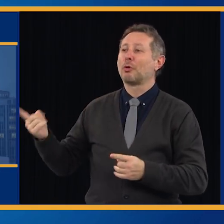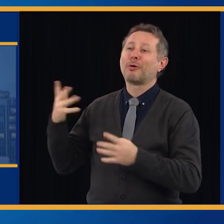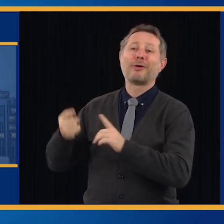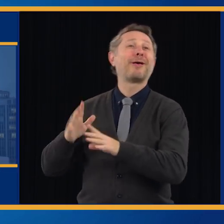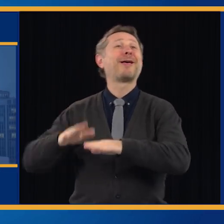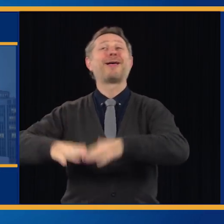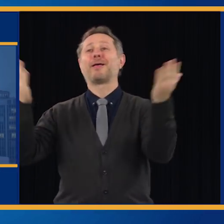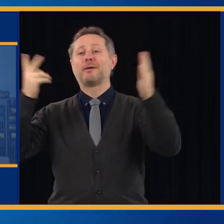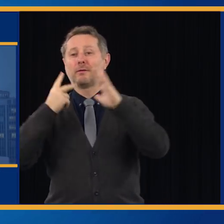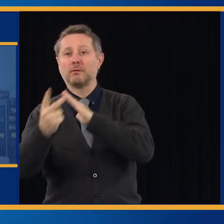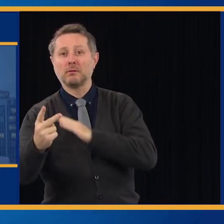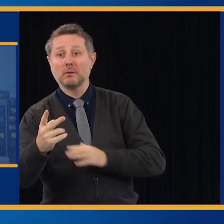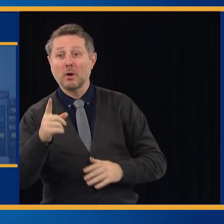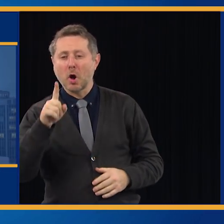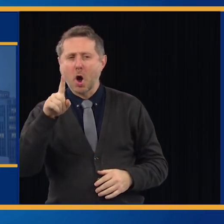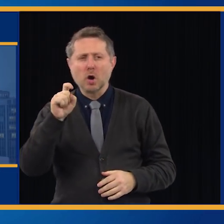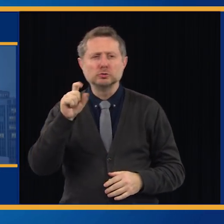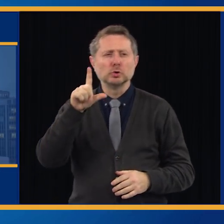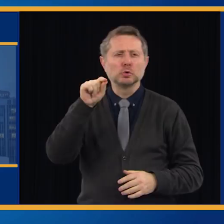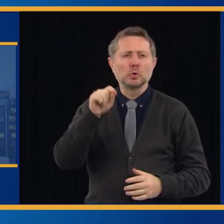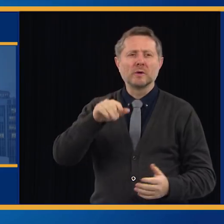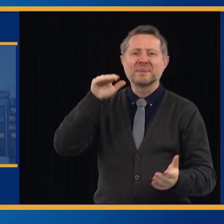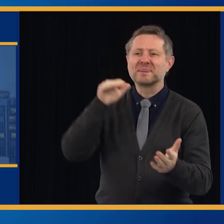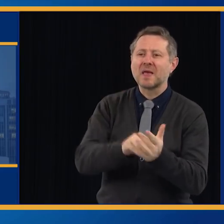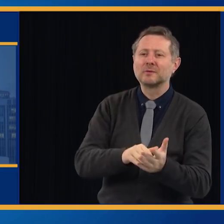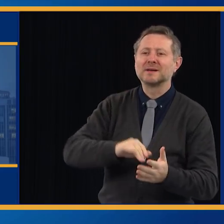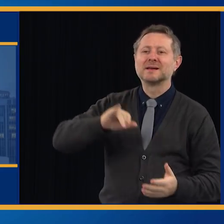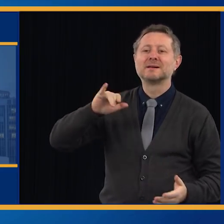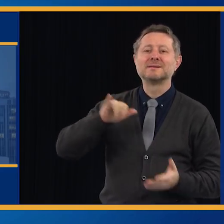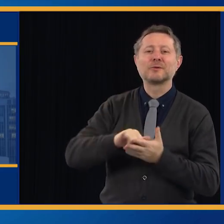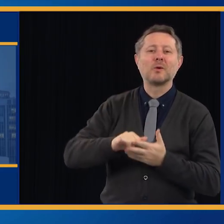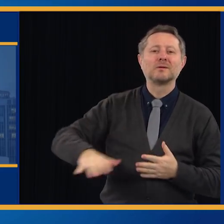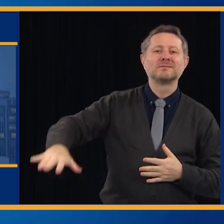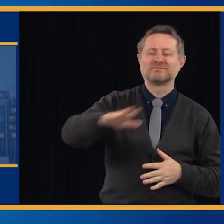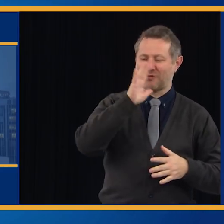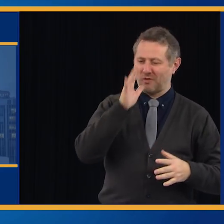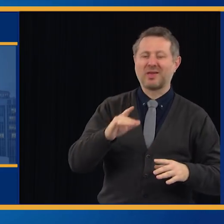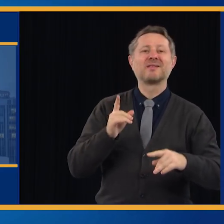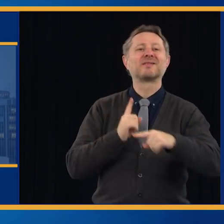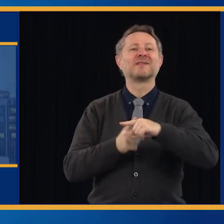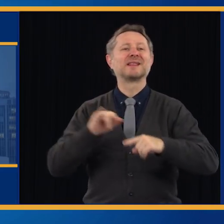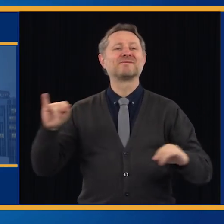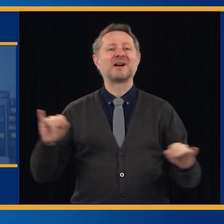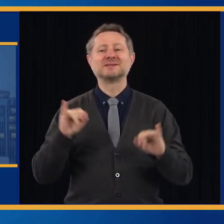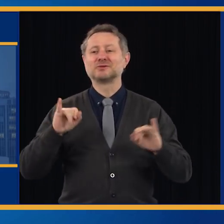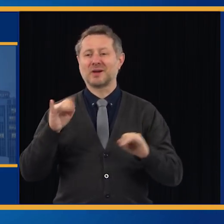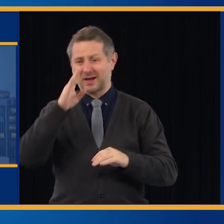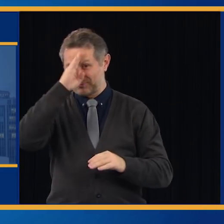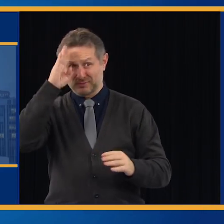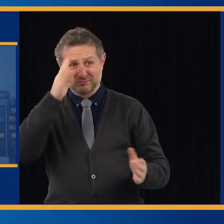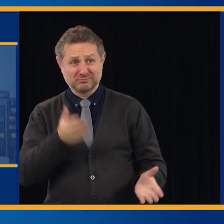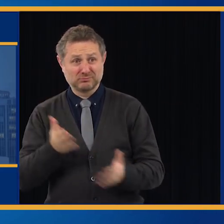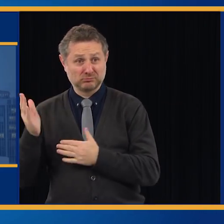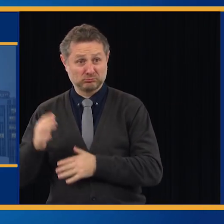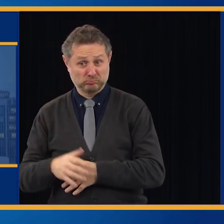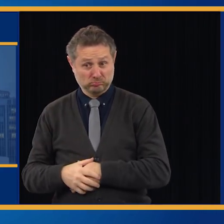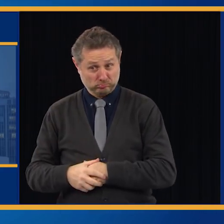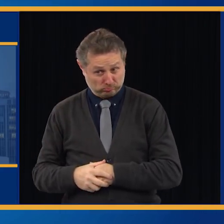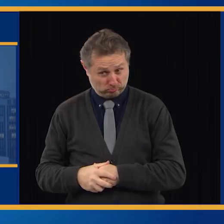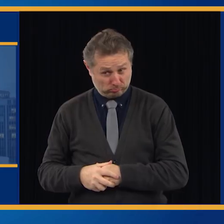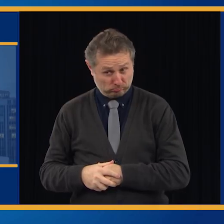120,000 New Yorkers would be infected and hospitalized. Only 20,000 were infected